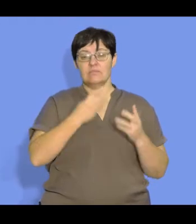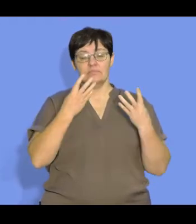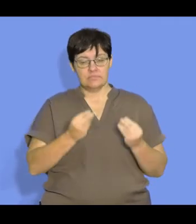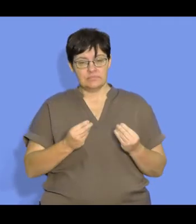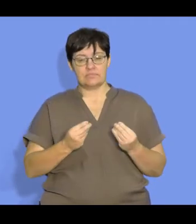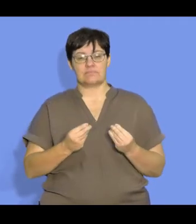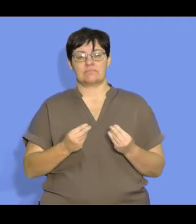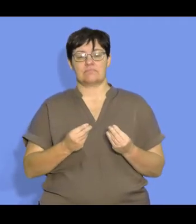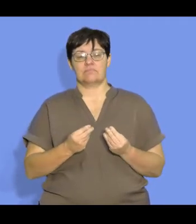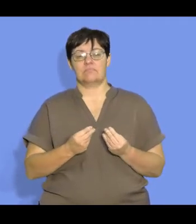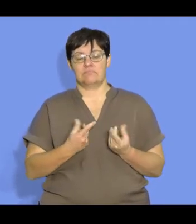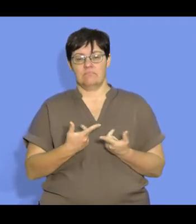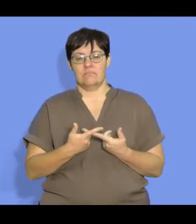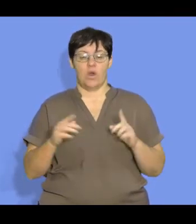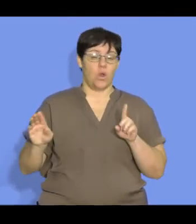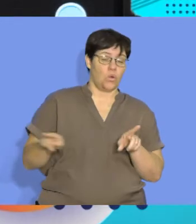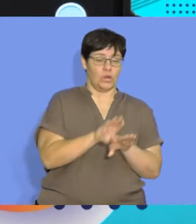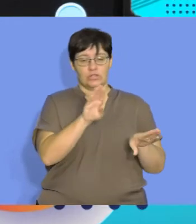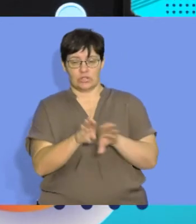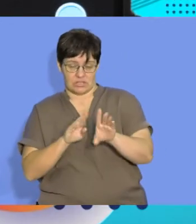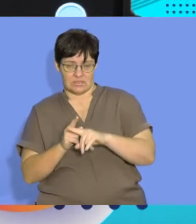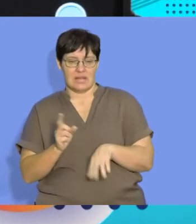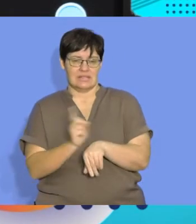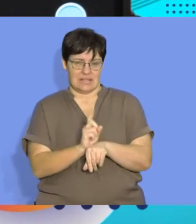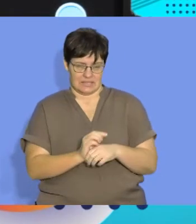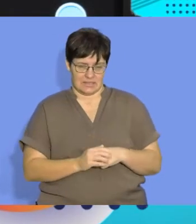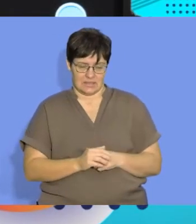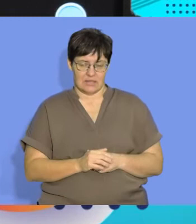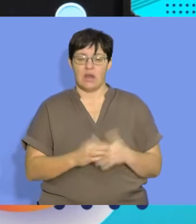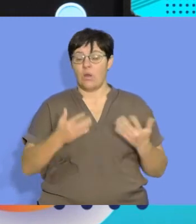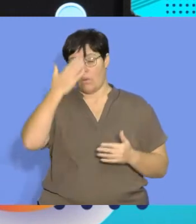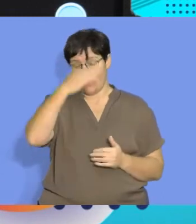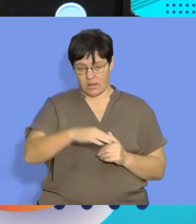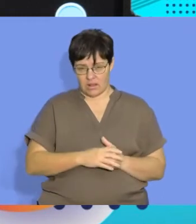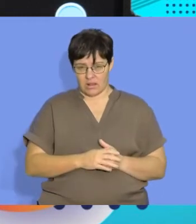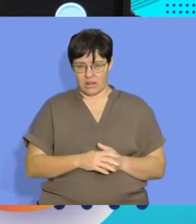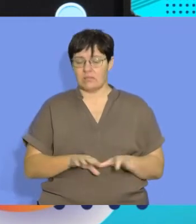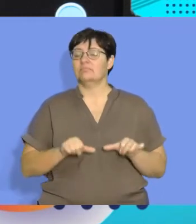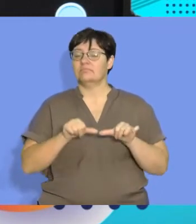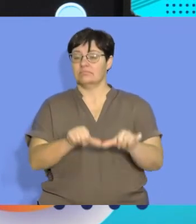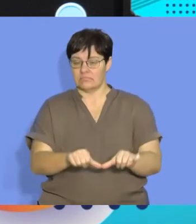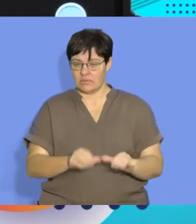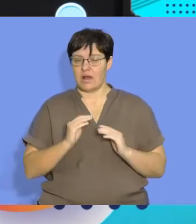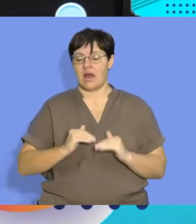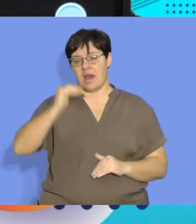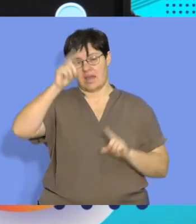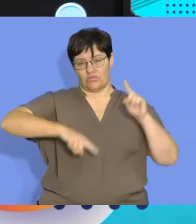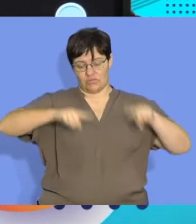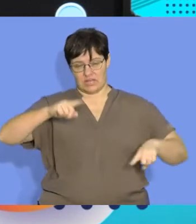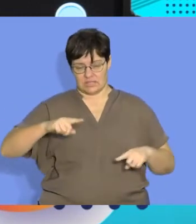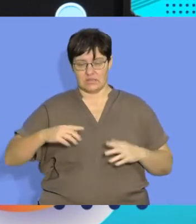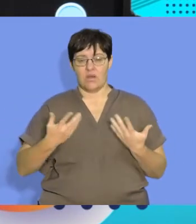we have more collisions per second, more effective collisions per second, and we know it leads to a higher